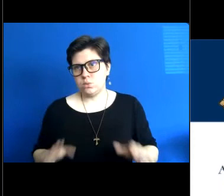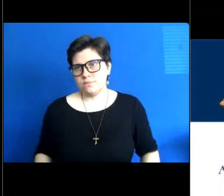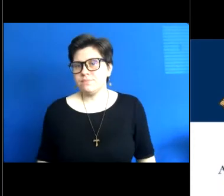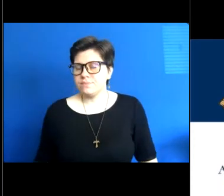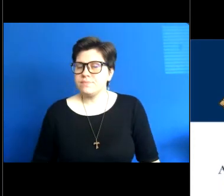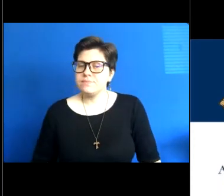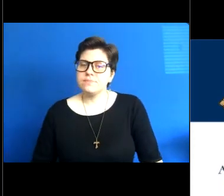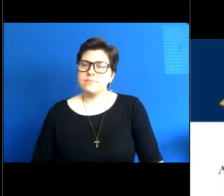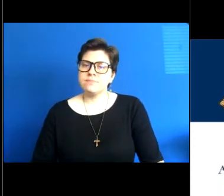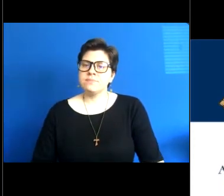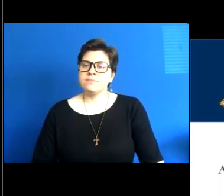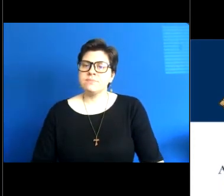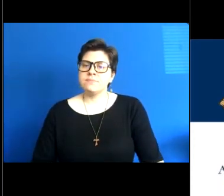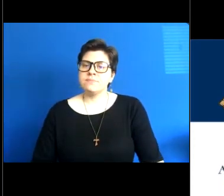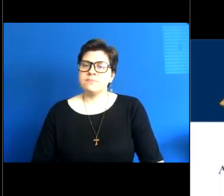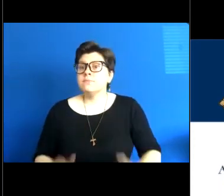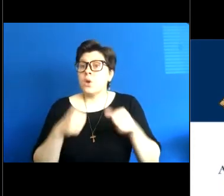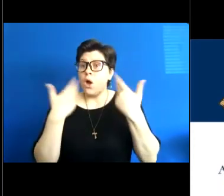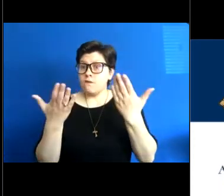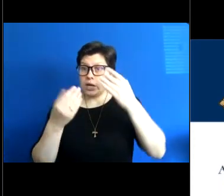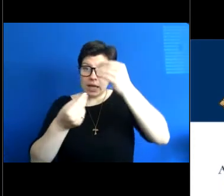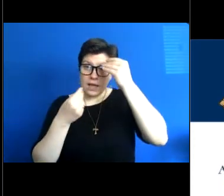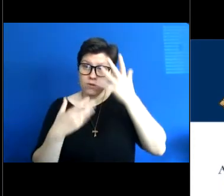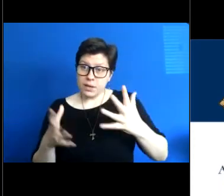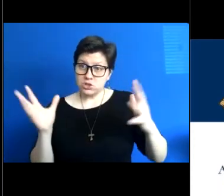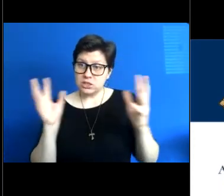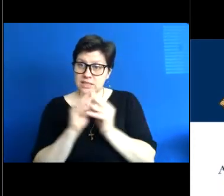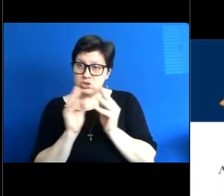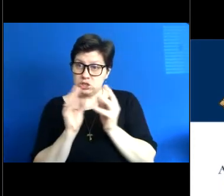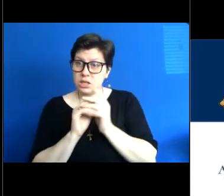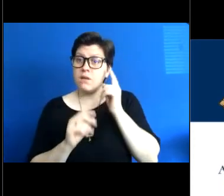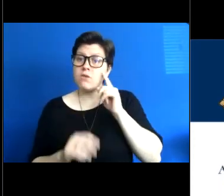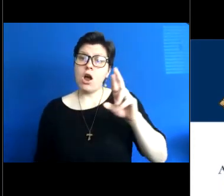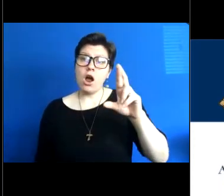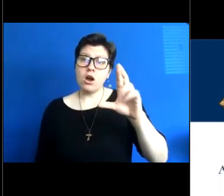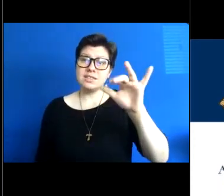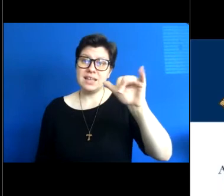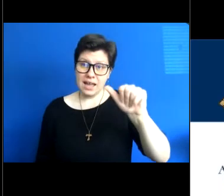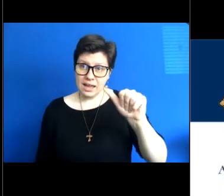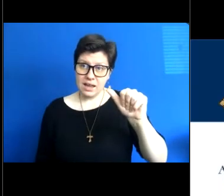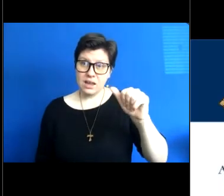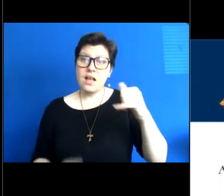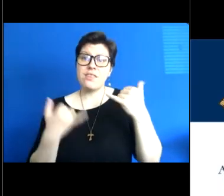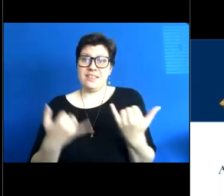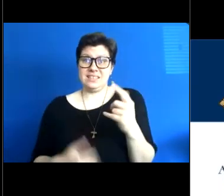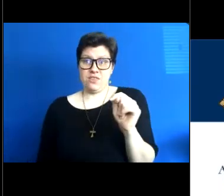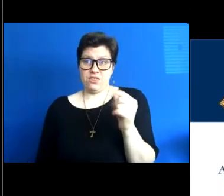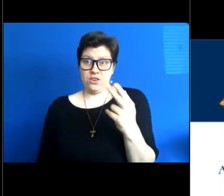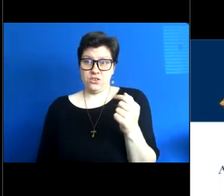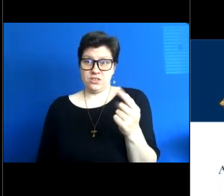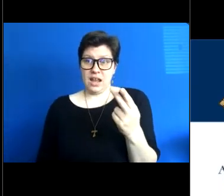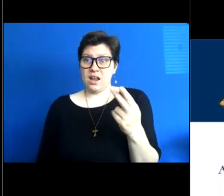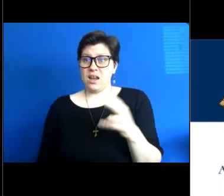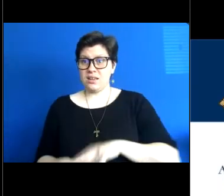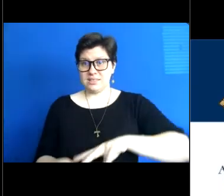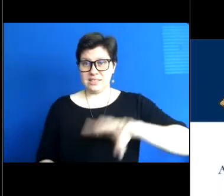And we are offering an information session for RCIA this Thursday at 7